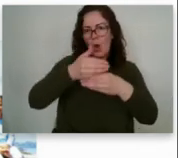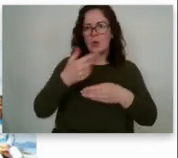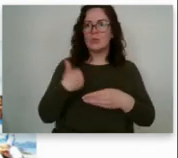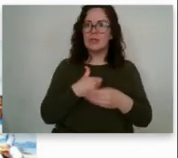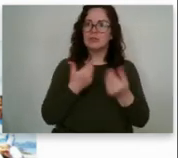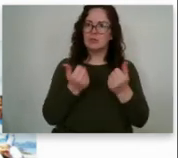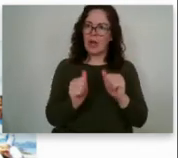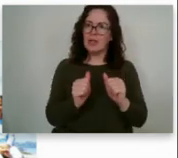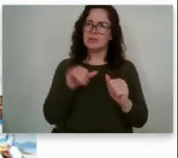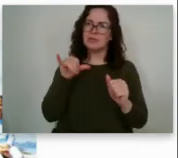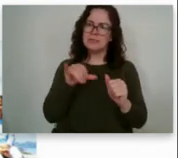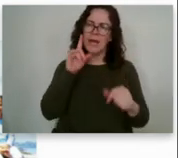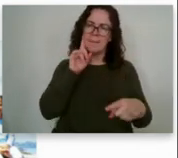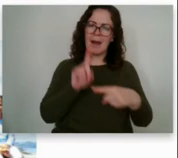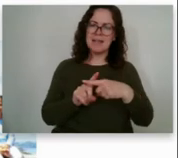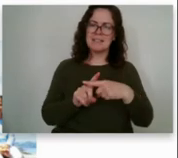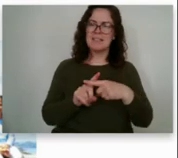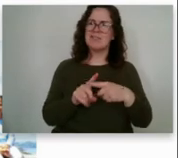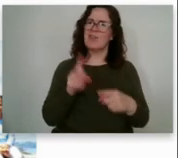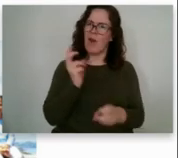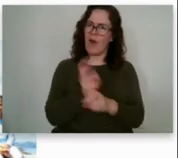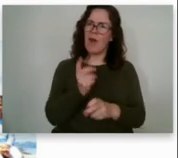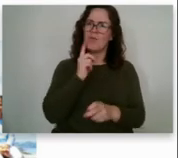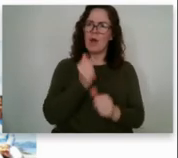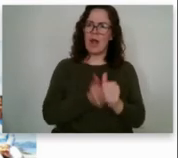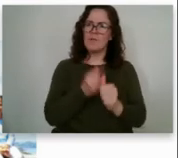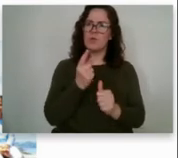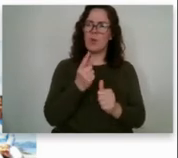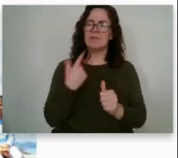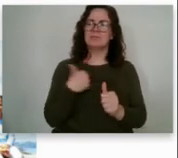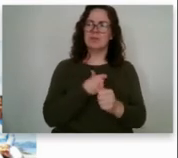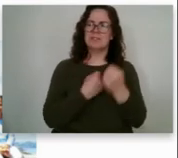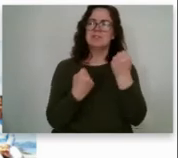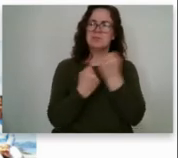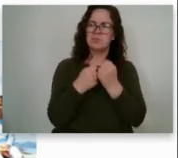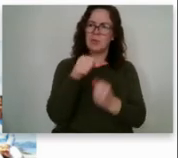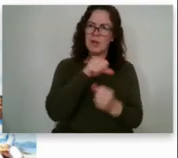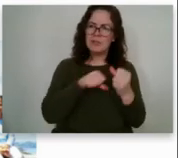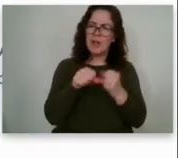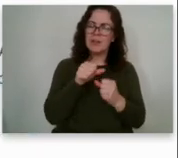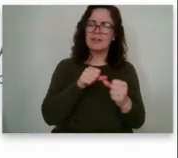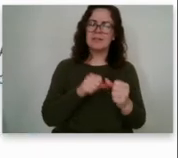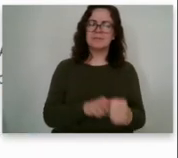hard for everyone. So let's come together and make it work.